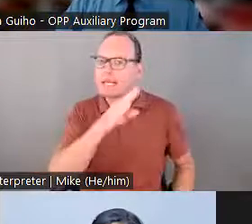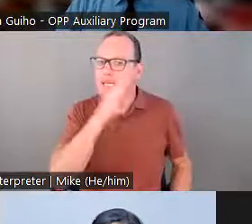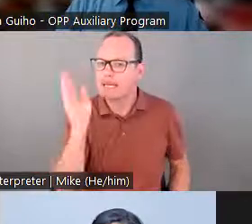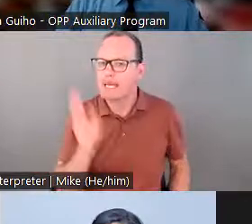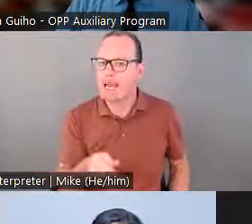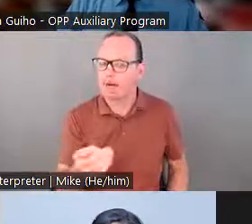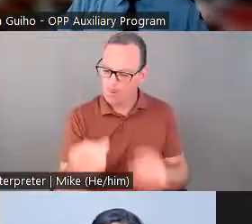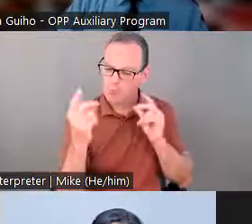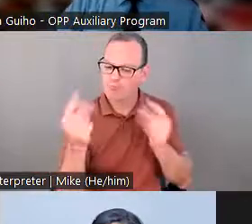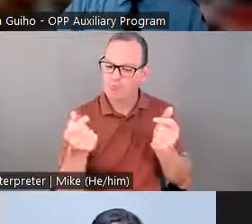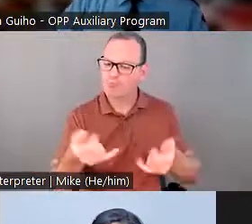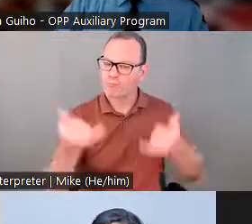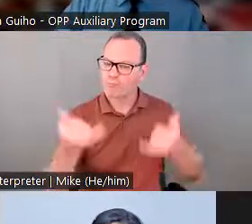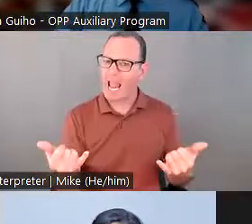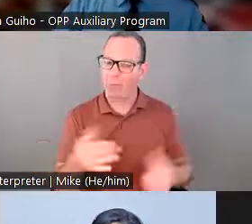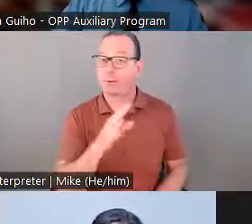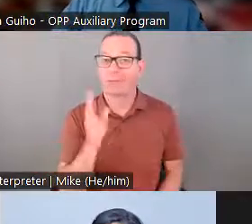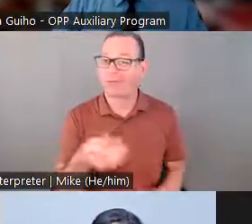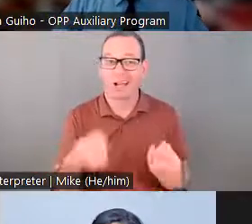this minute and pay us.